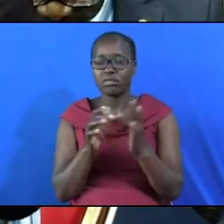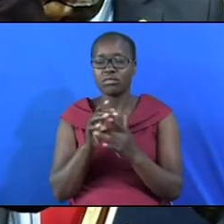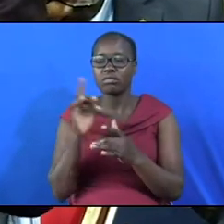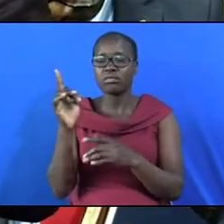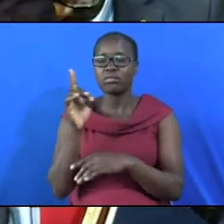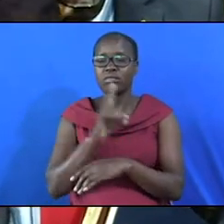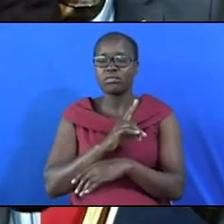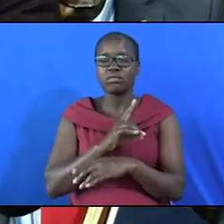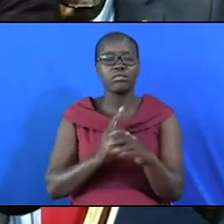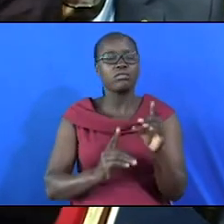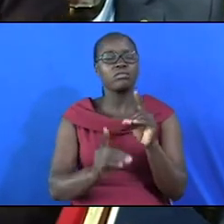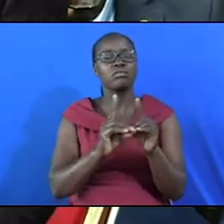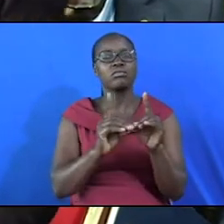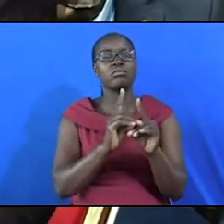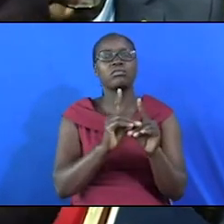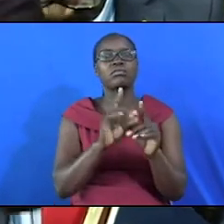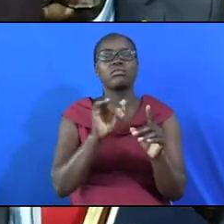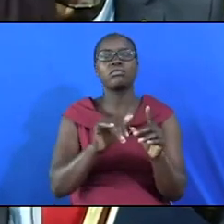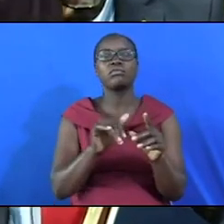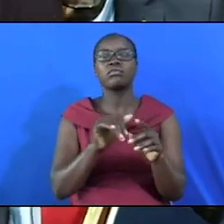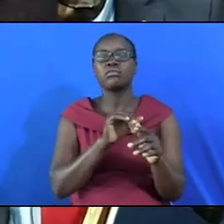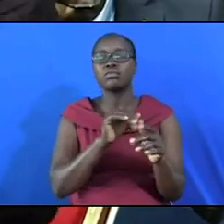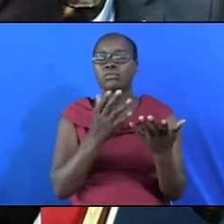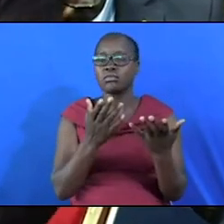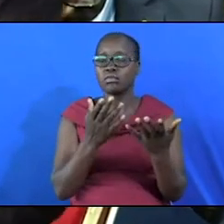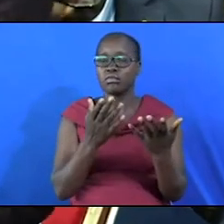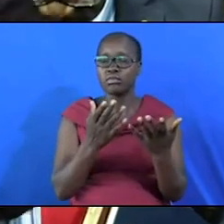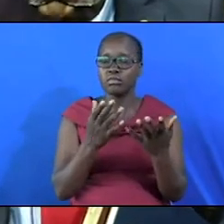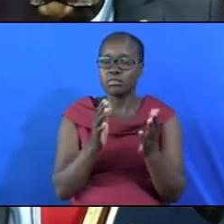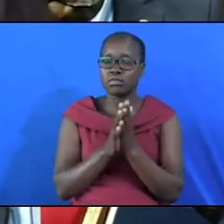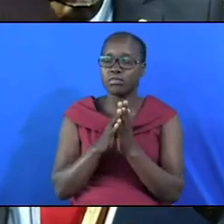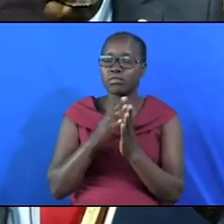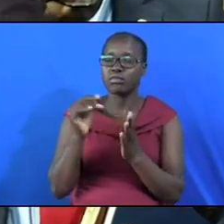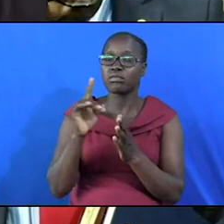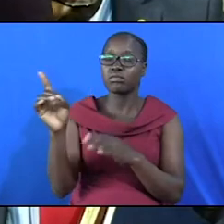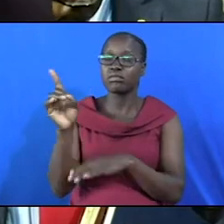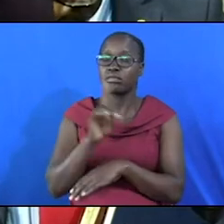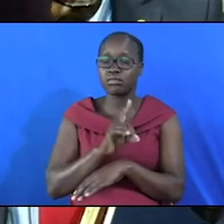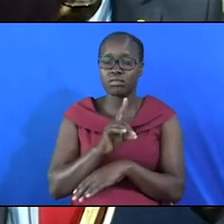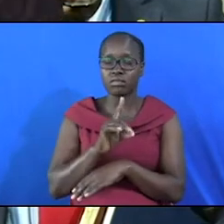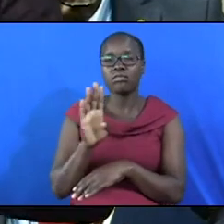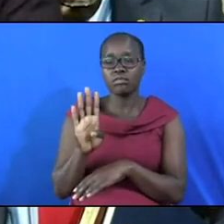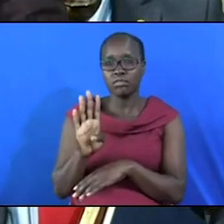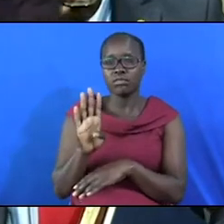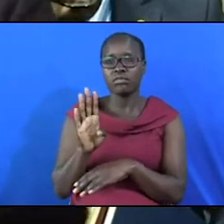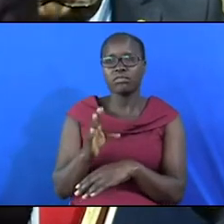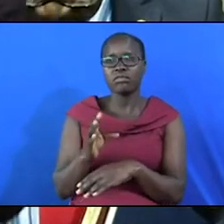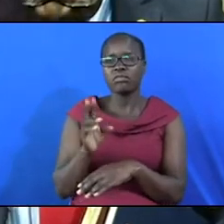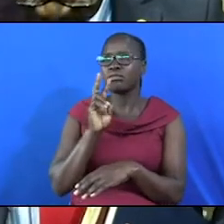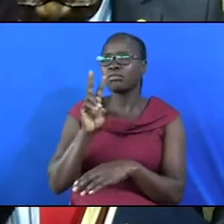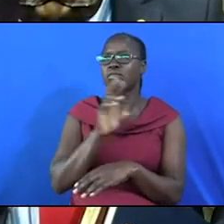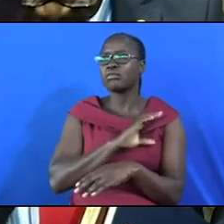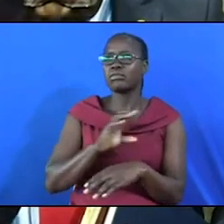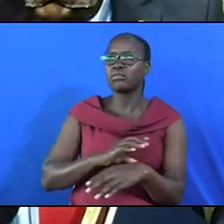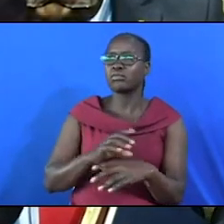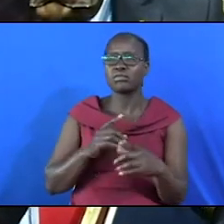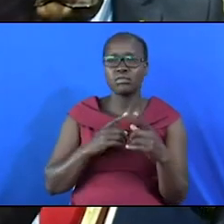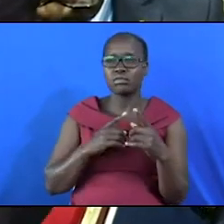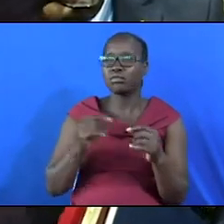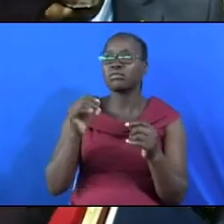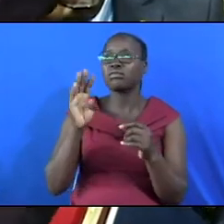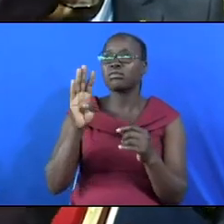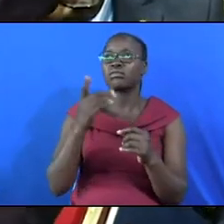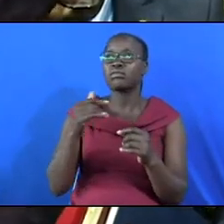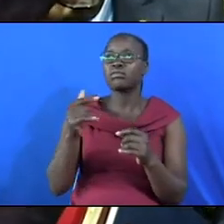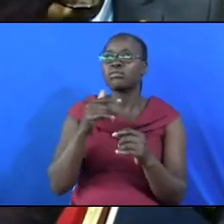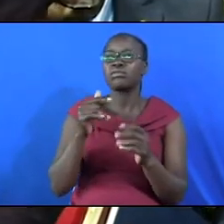meet those who can't wait to be with him. For those who have missed him will one day meet Christ who has missed to be with us. So Lord, even